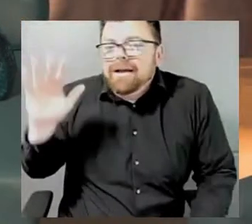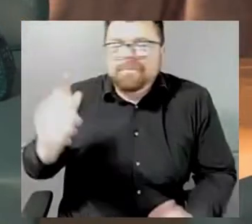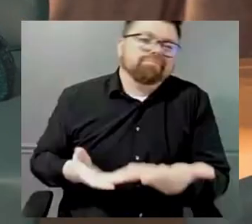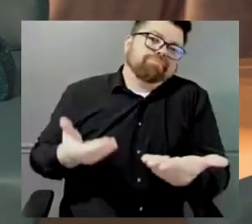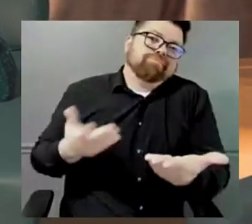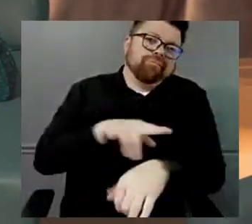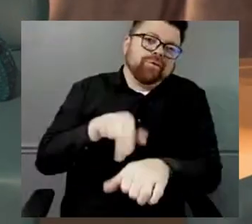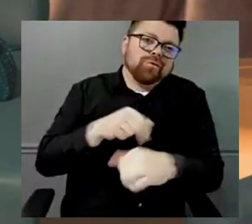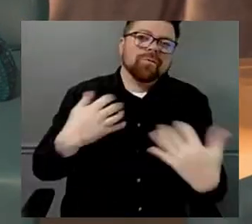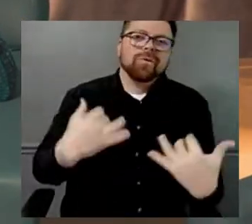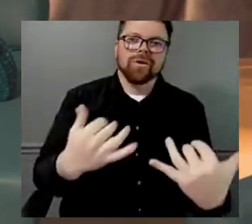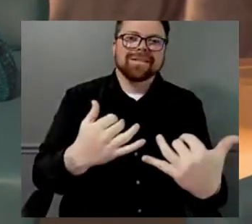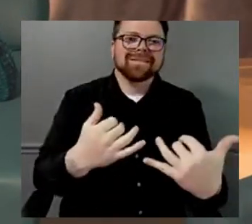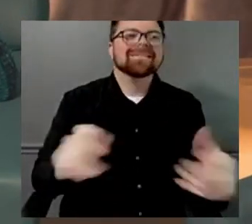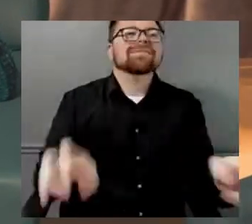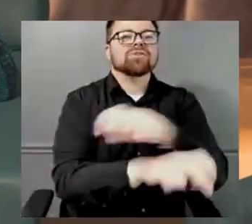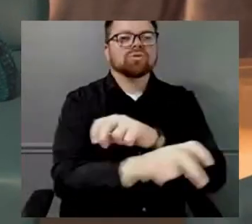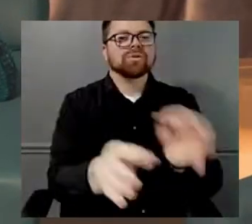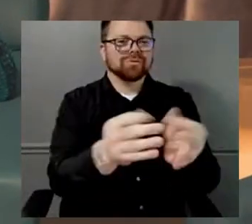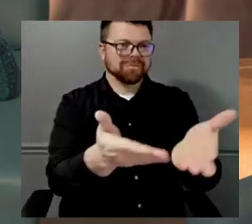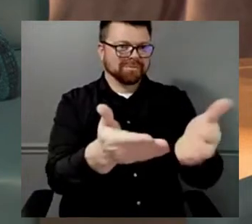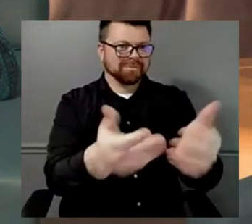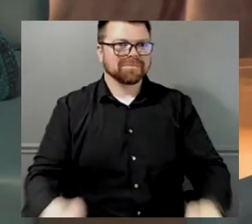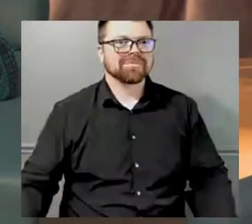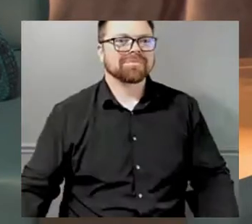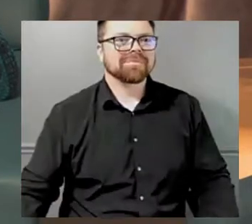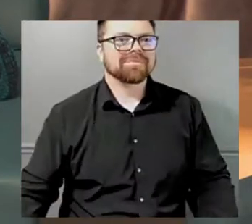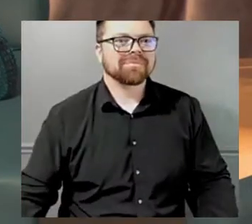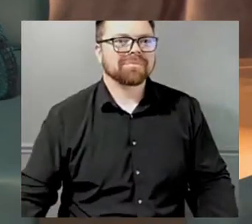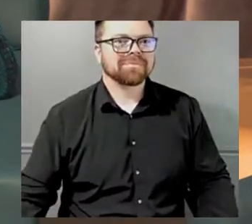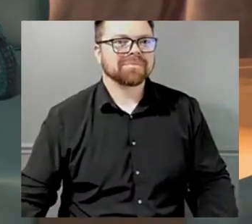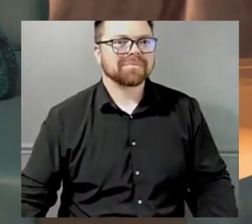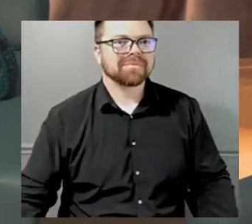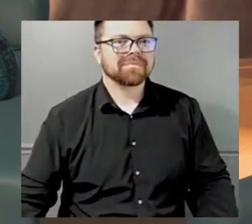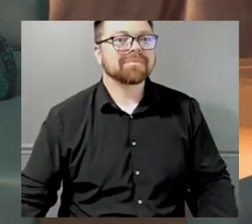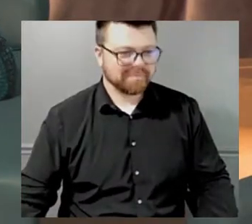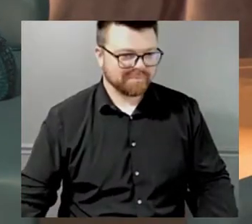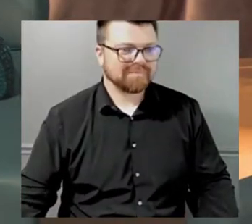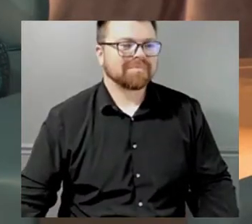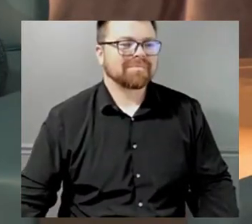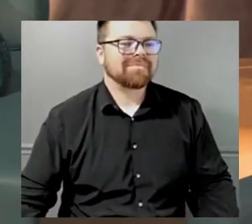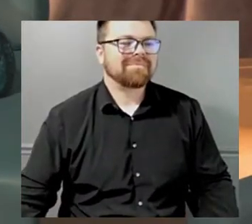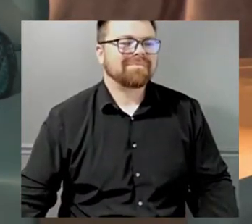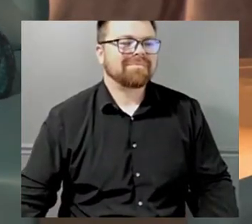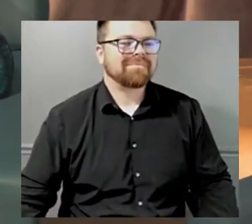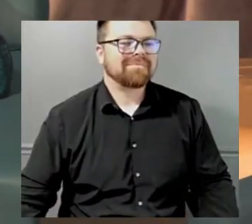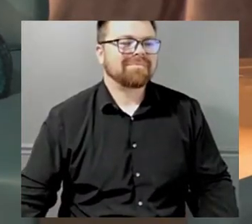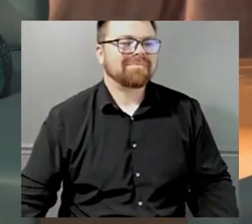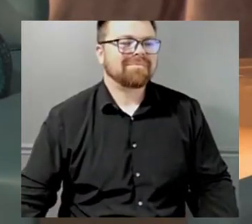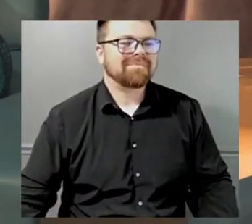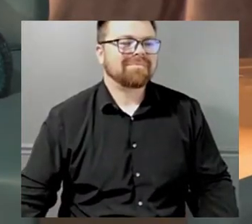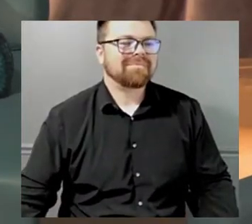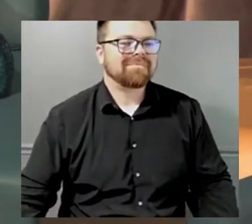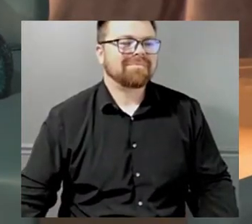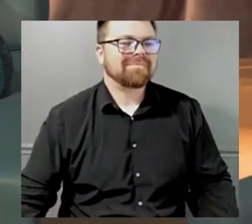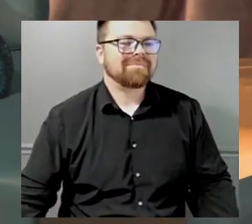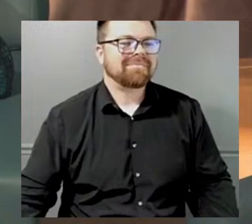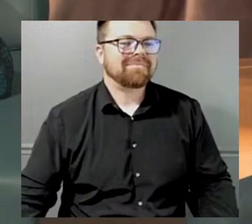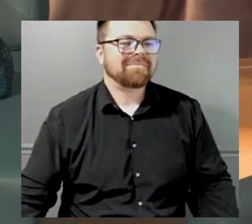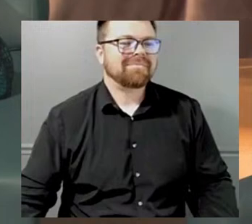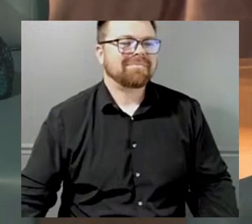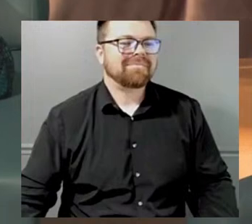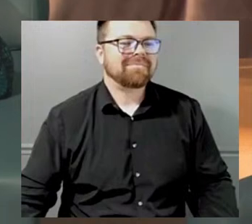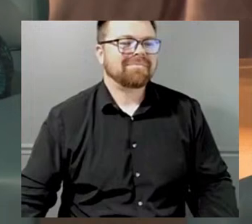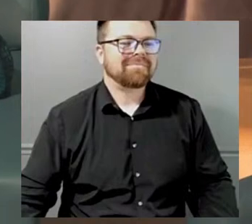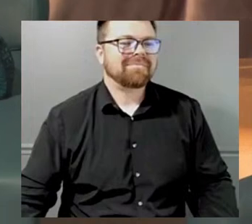Think about your normal friends, and I shouldn't say normal, not that they're more normal than they, but think